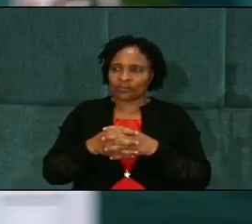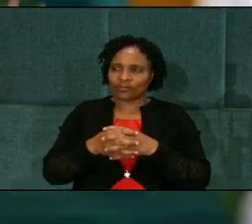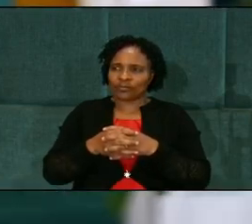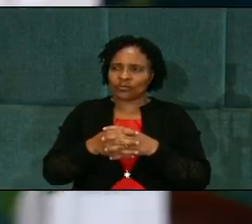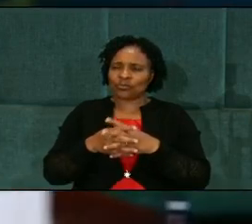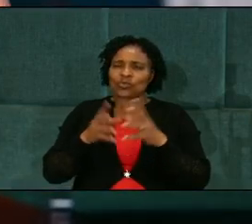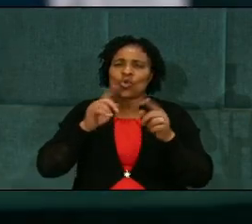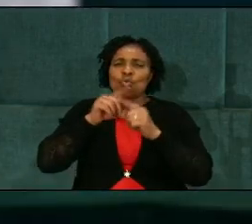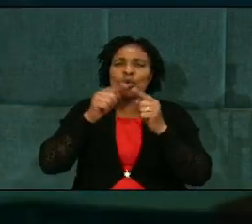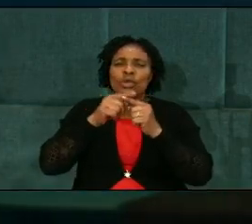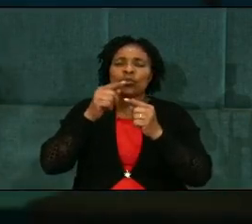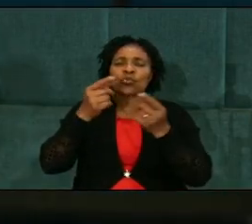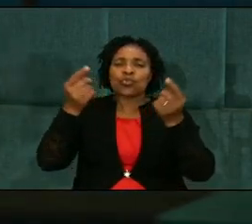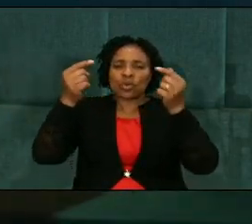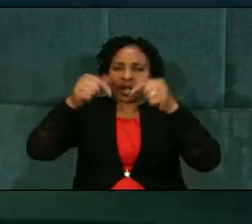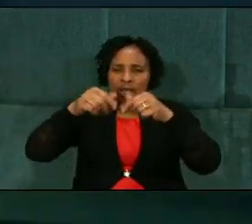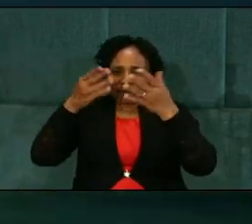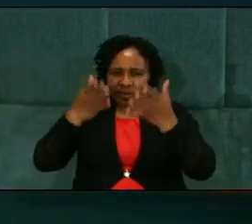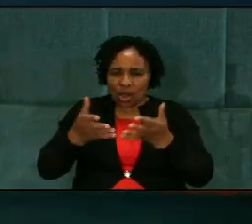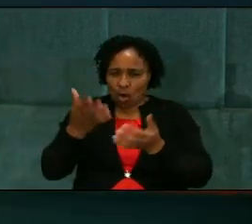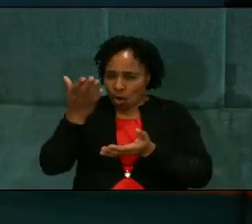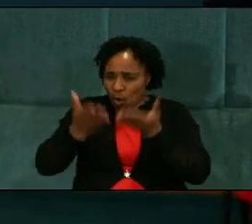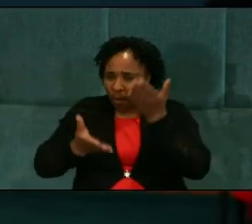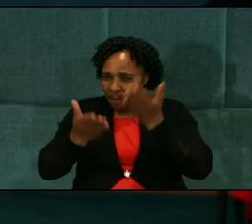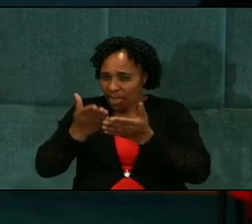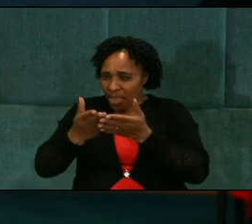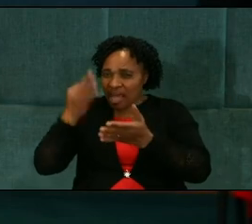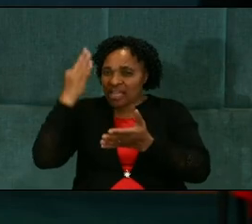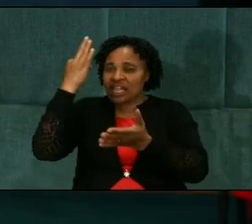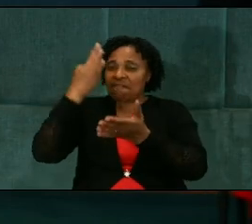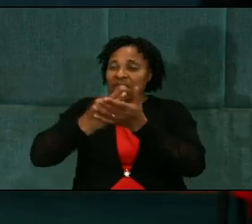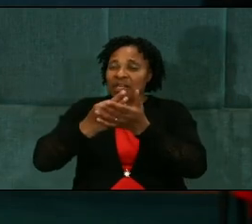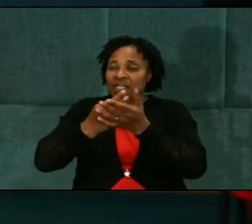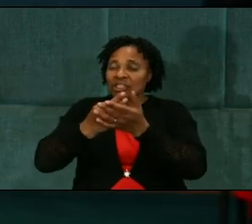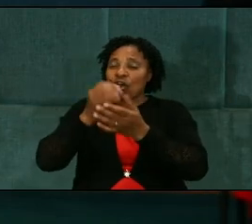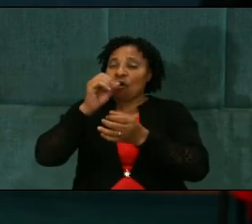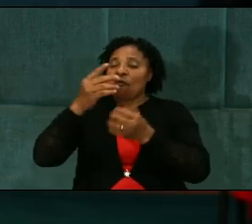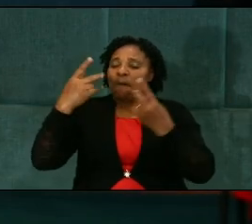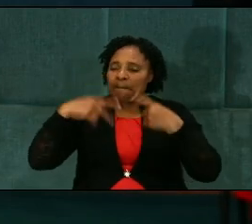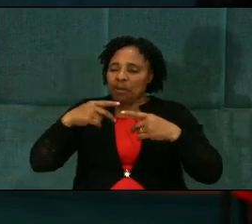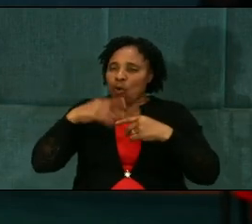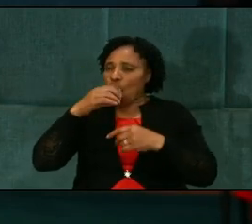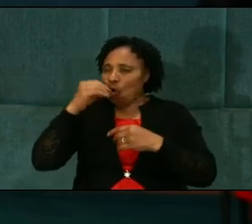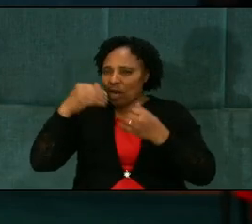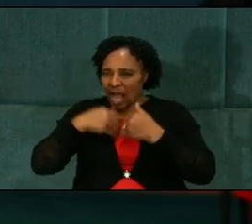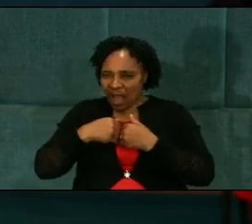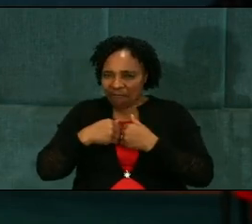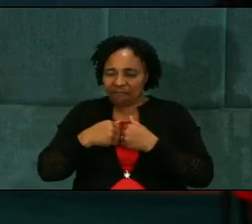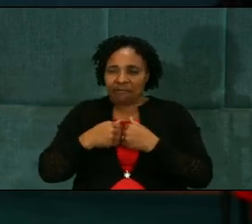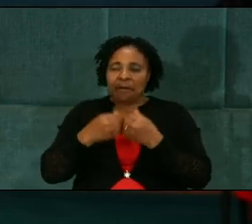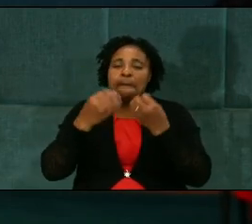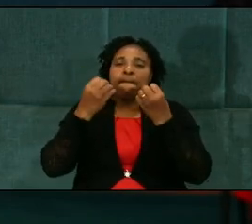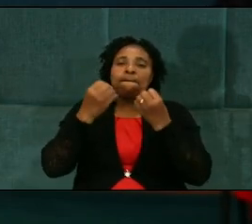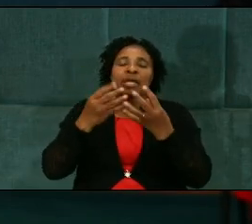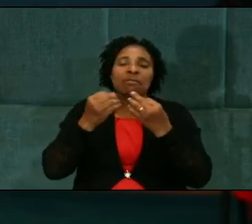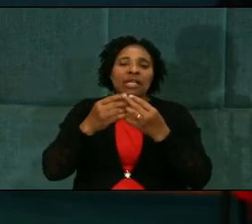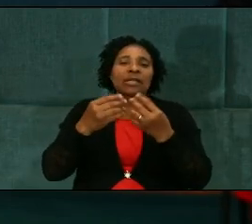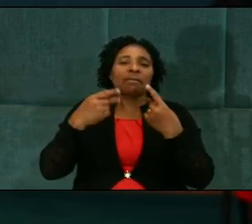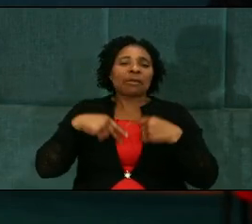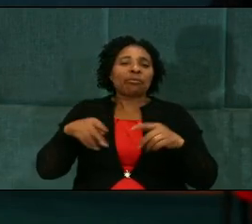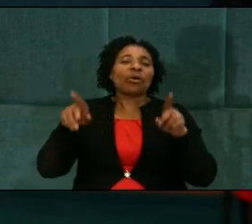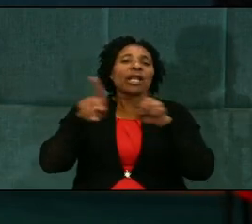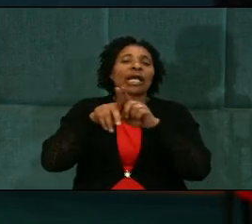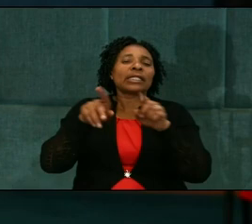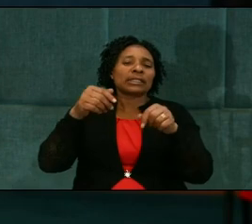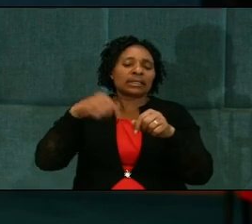When you compare the faith that folks had back then, and they were ordinary people like us.